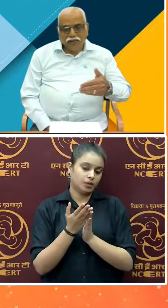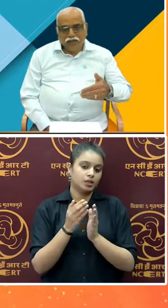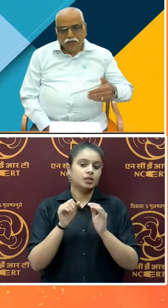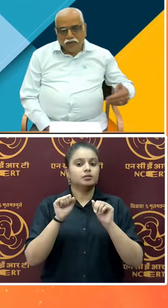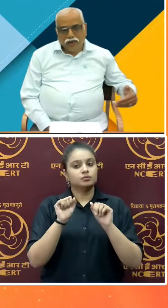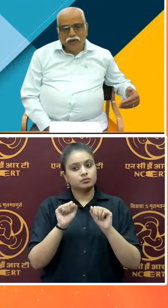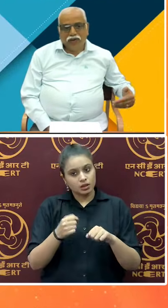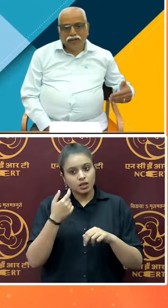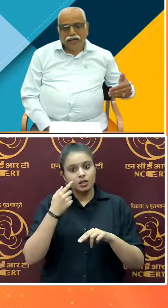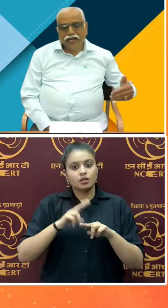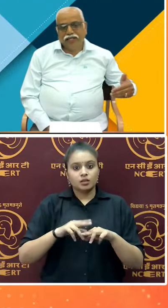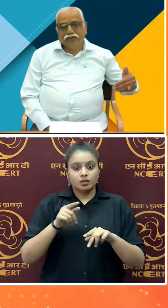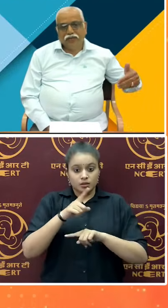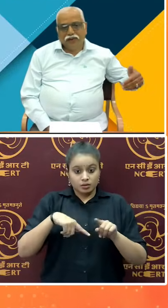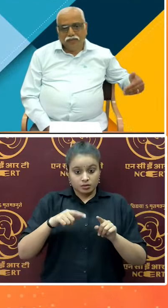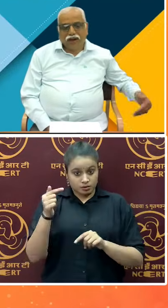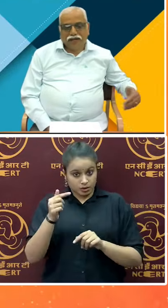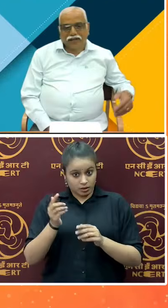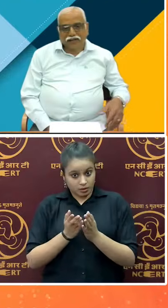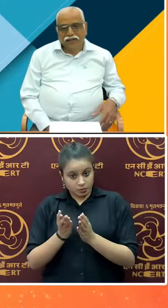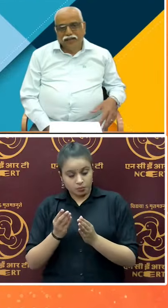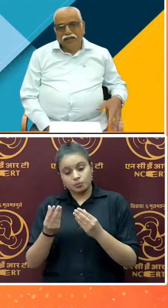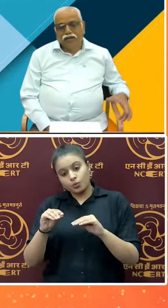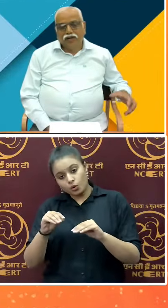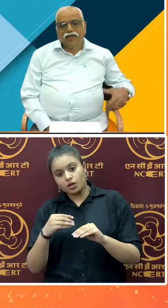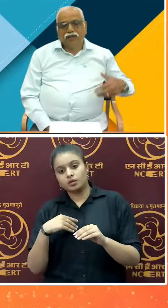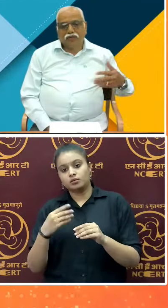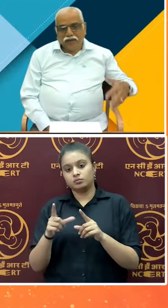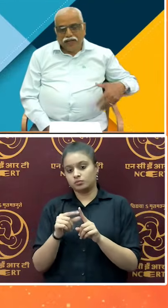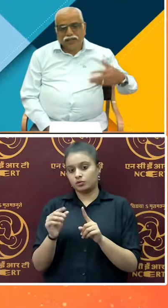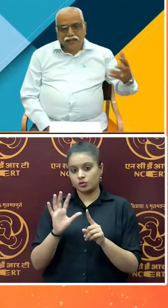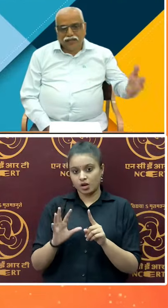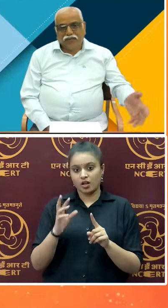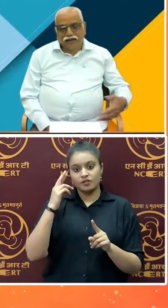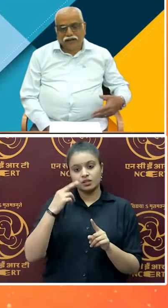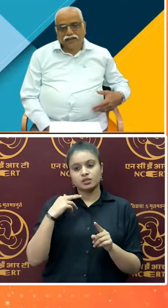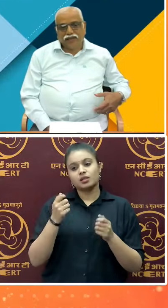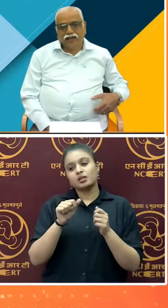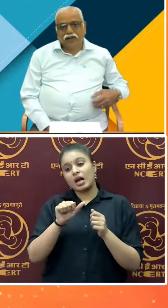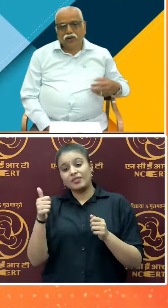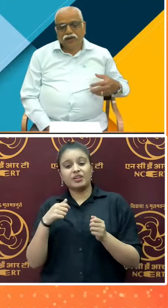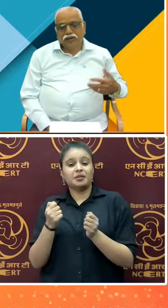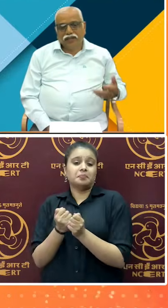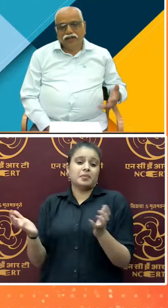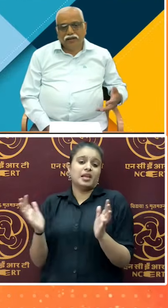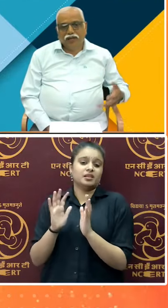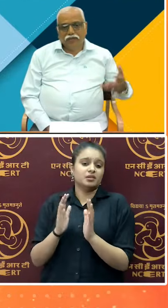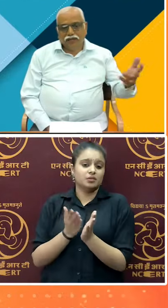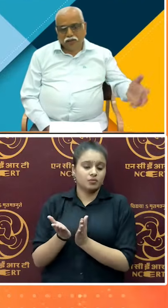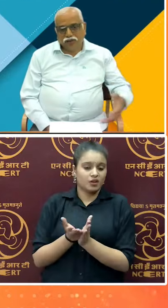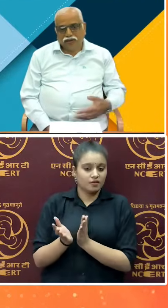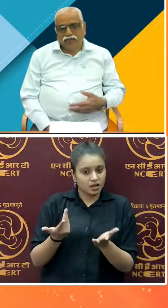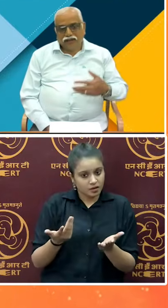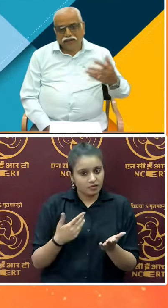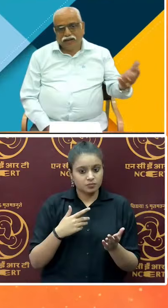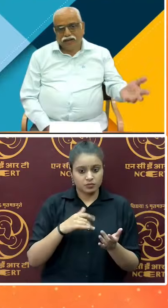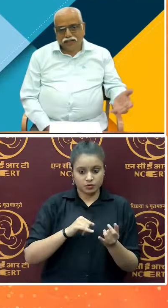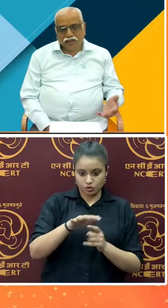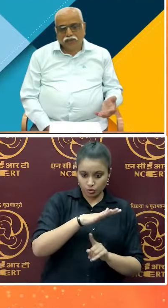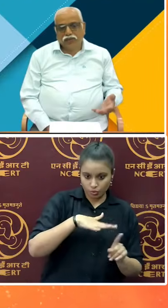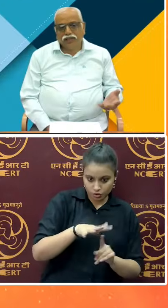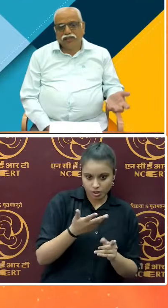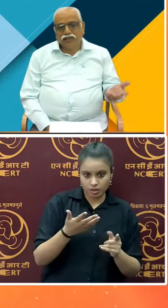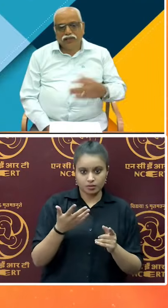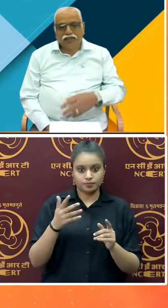is being pulled toward the negative factors because of various other factors. It is not only within a, maybe a social factor or